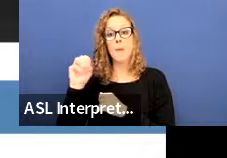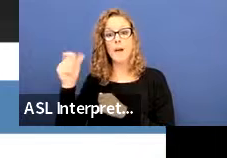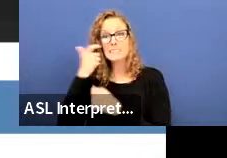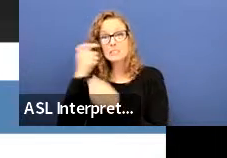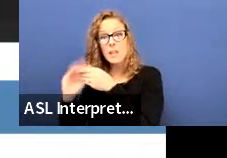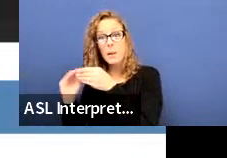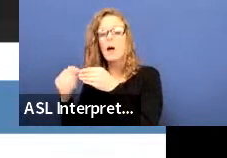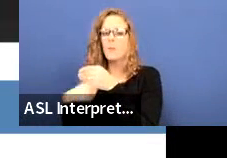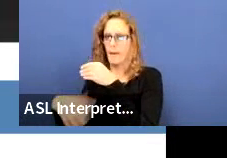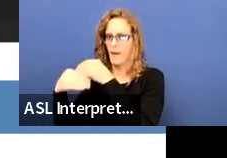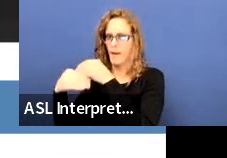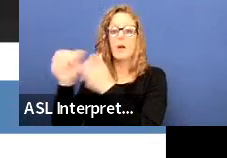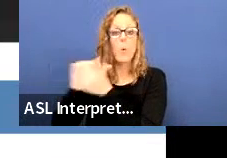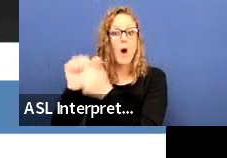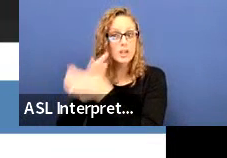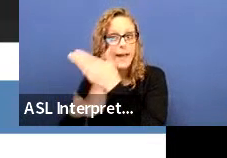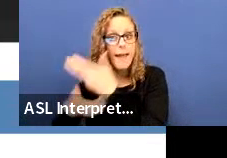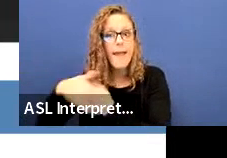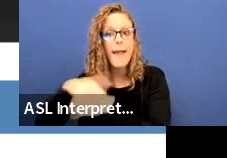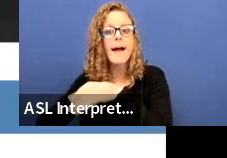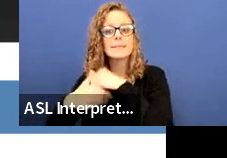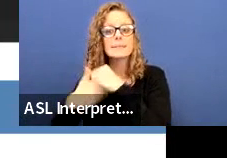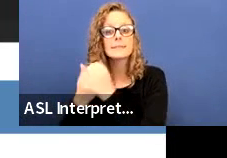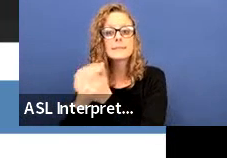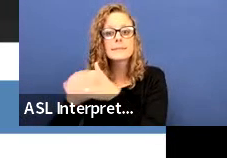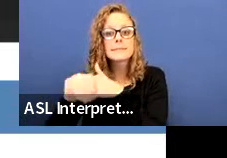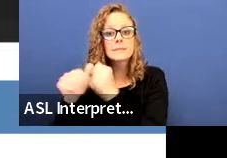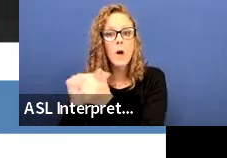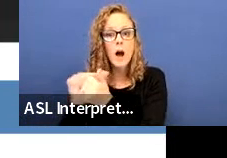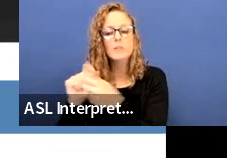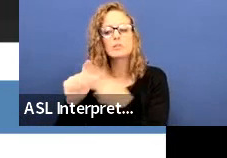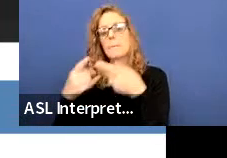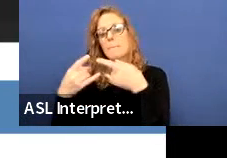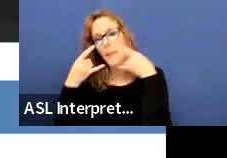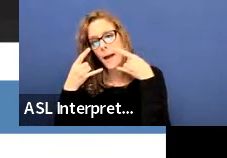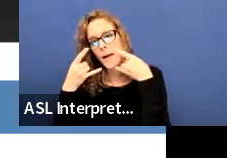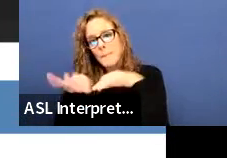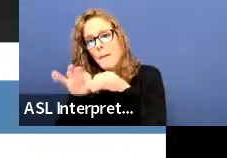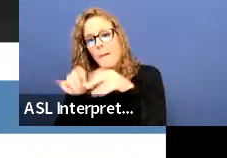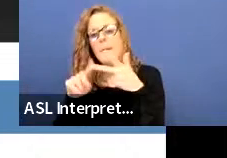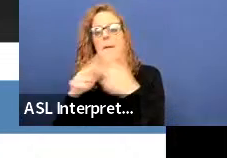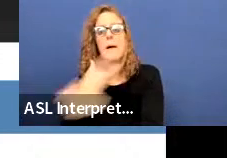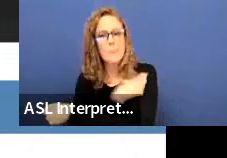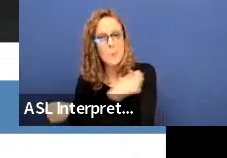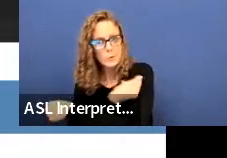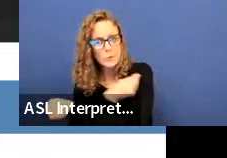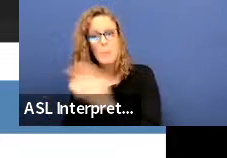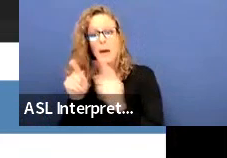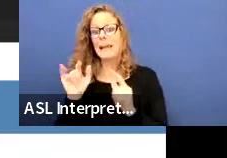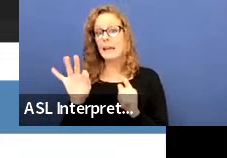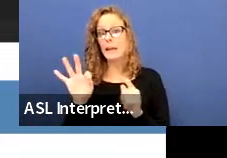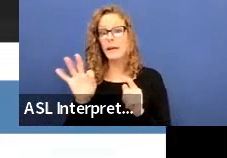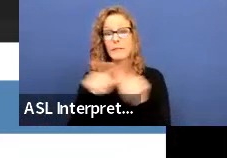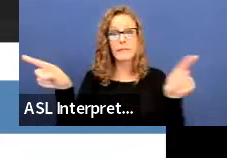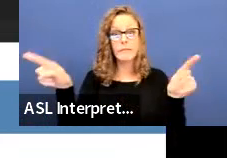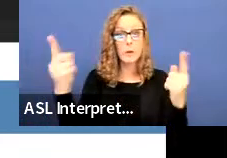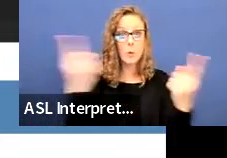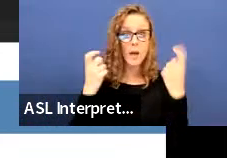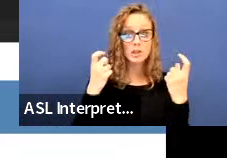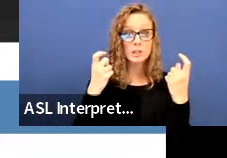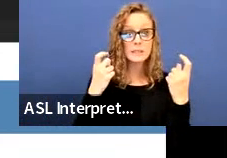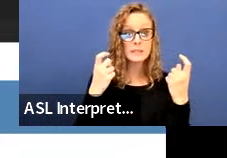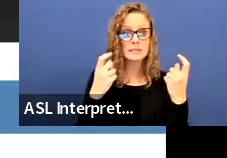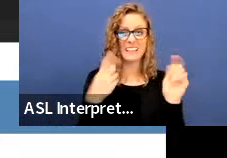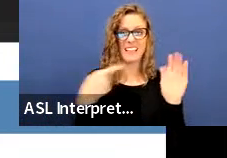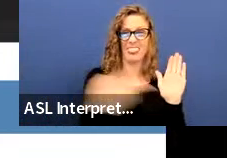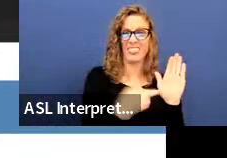to: washing your hands, masking, boosters, etc. But just in case the question does arise, this is specifically